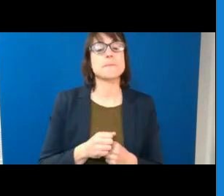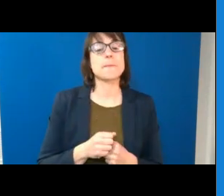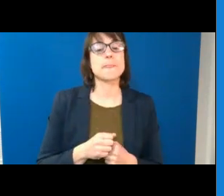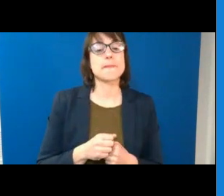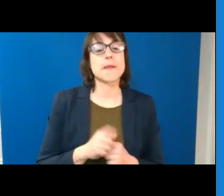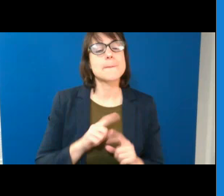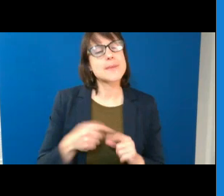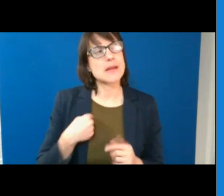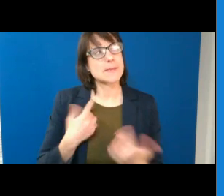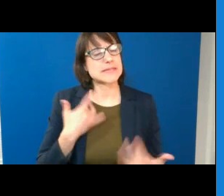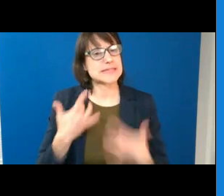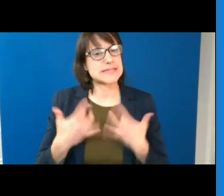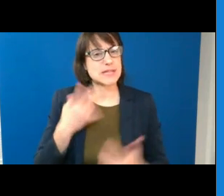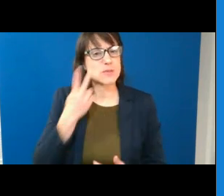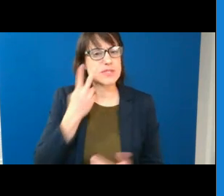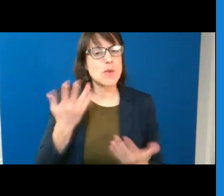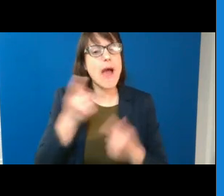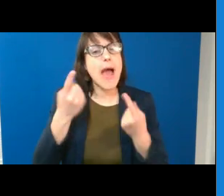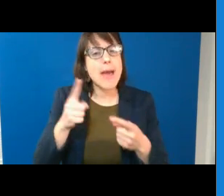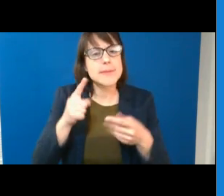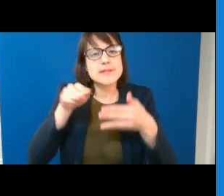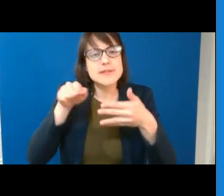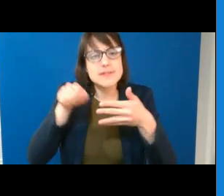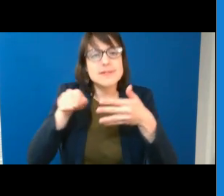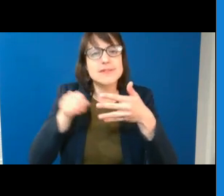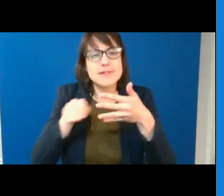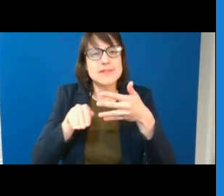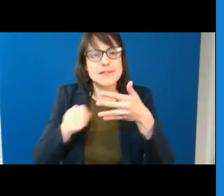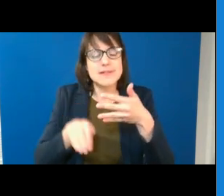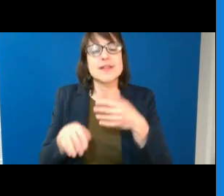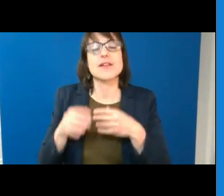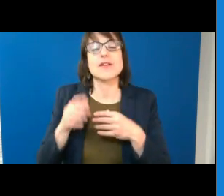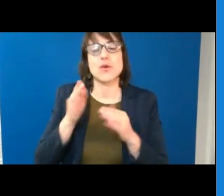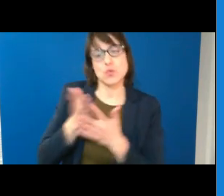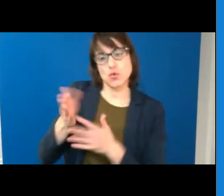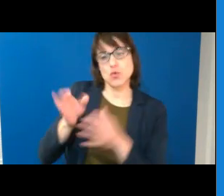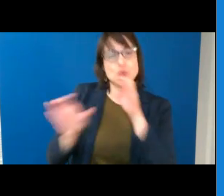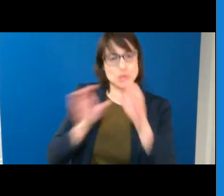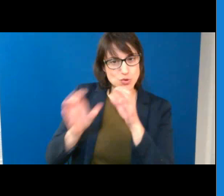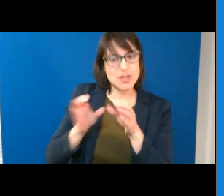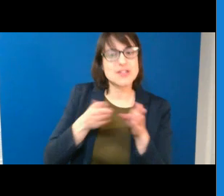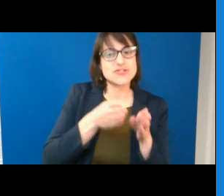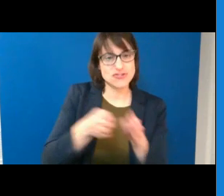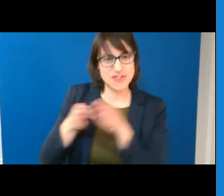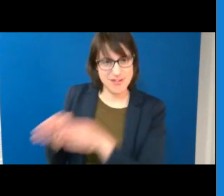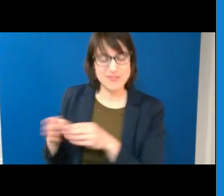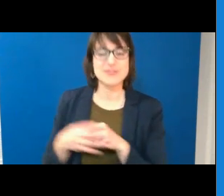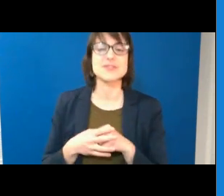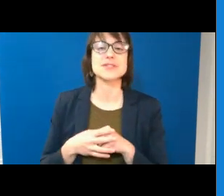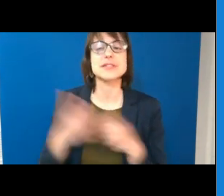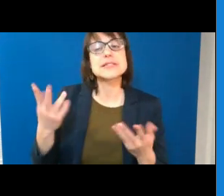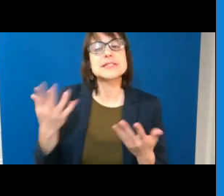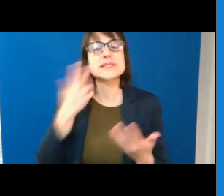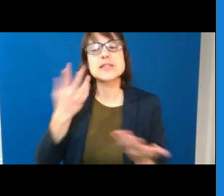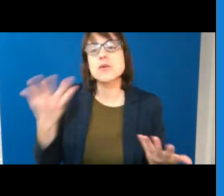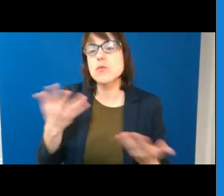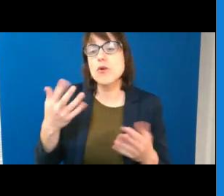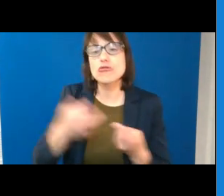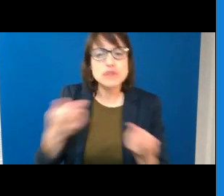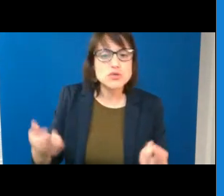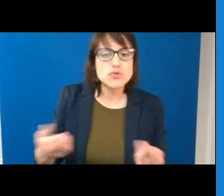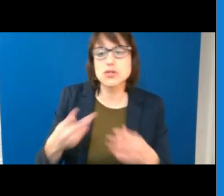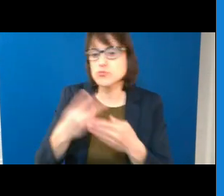what happens in between those workshops through these communication channels and seeing what resources and projects just pop up in